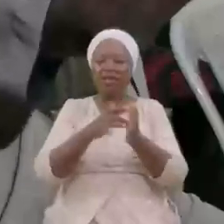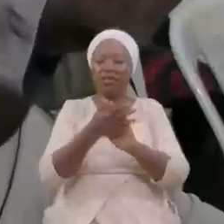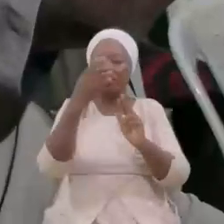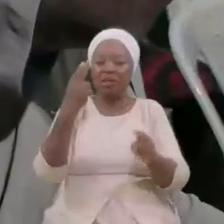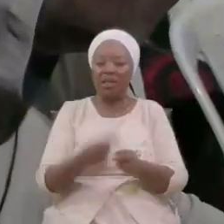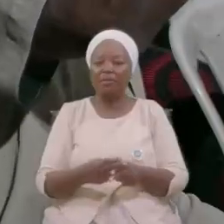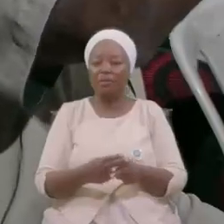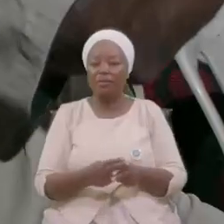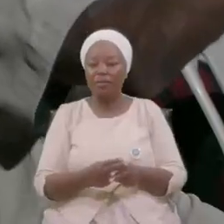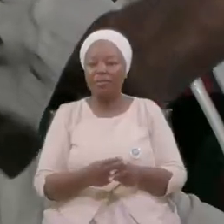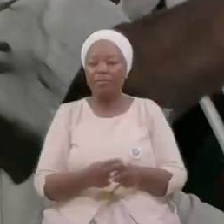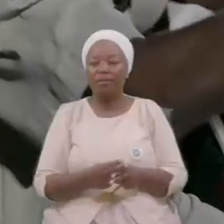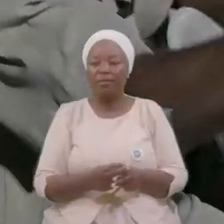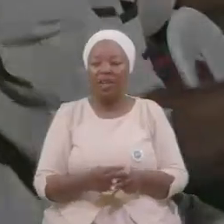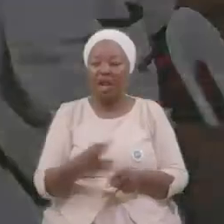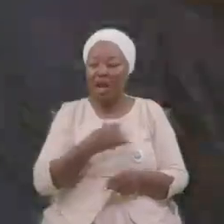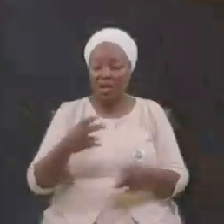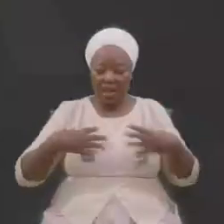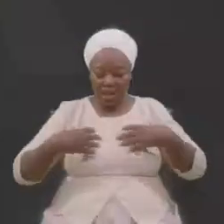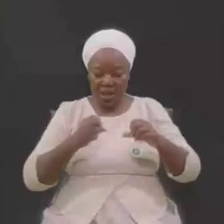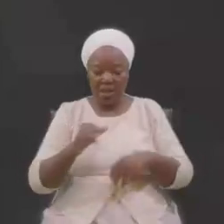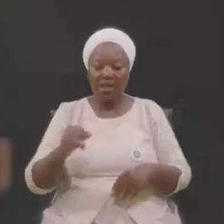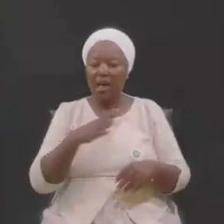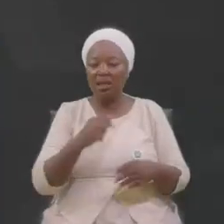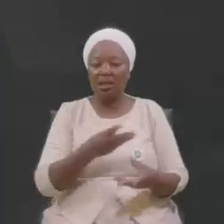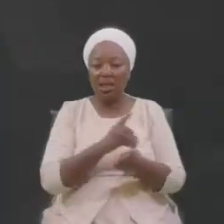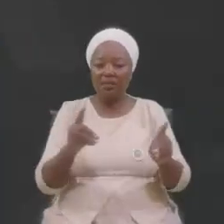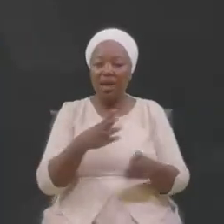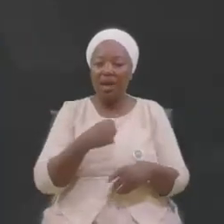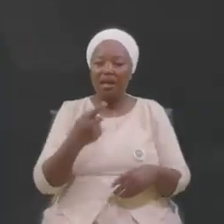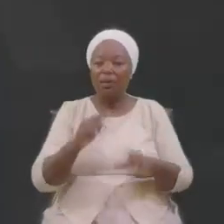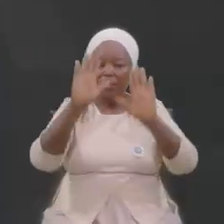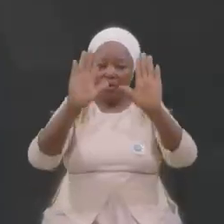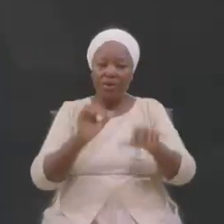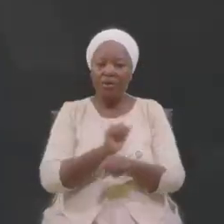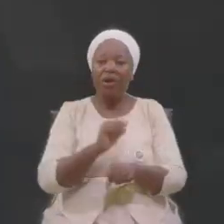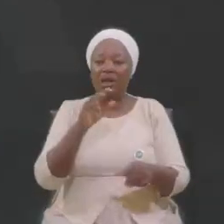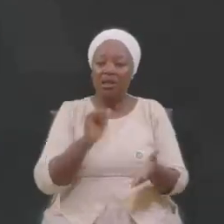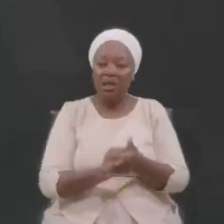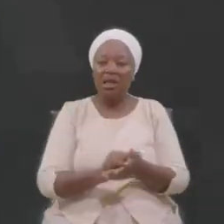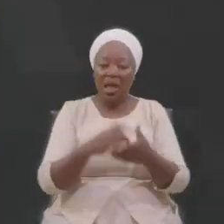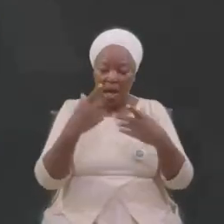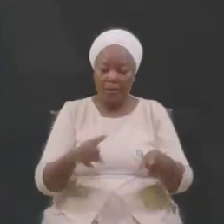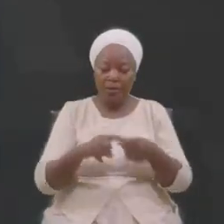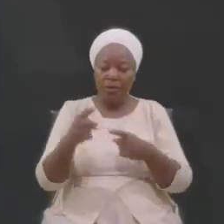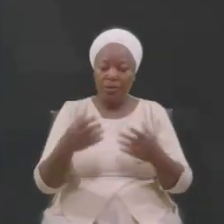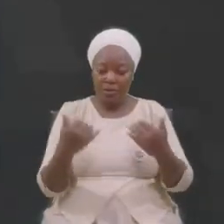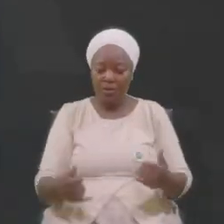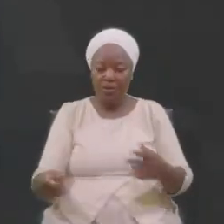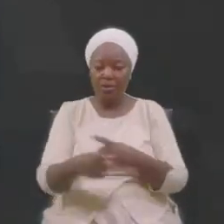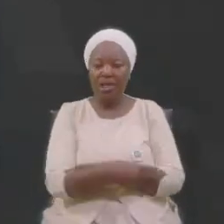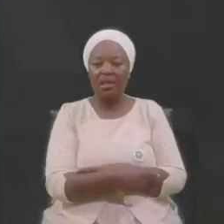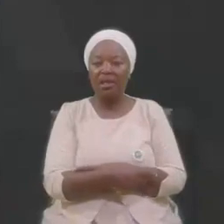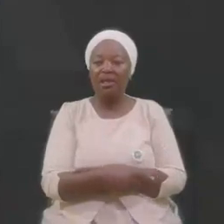name. And the healing and the deliverance and the miracle that happens to you today